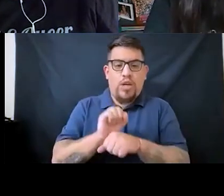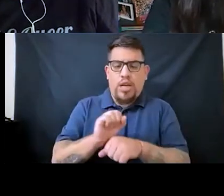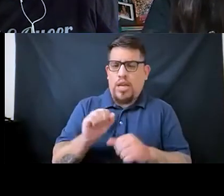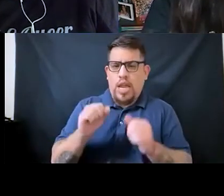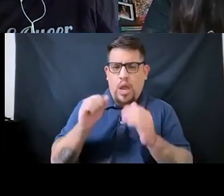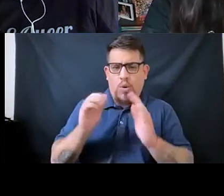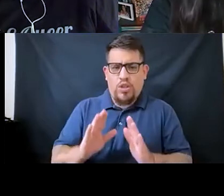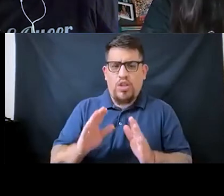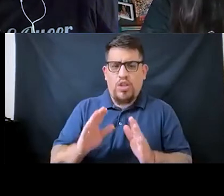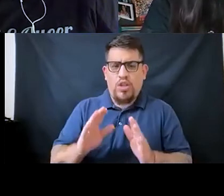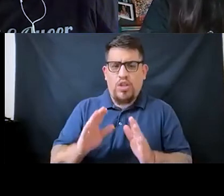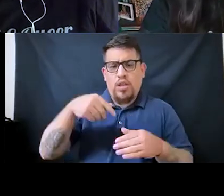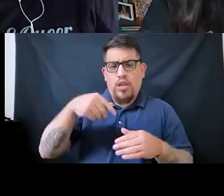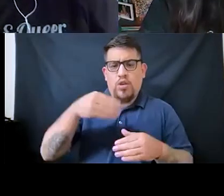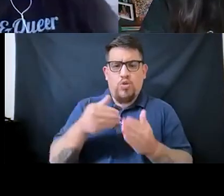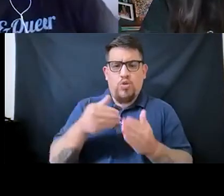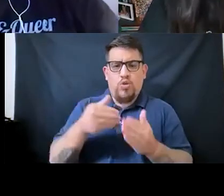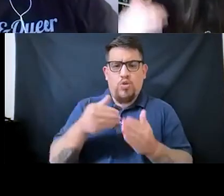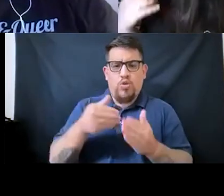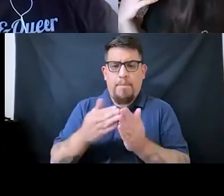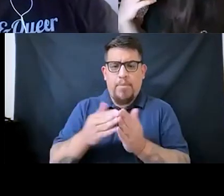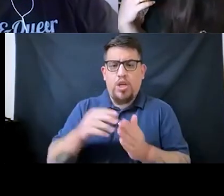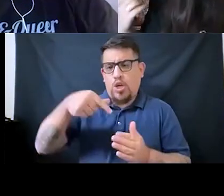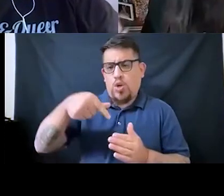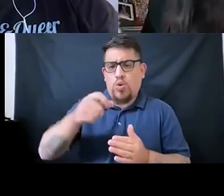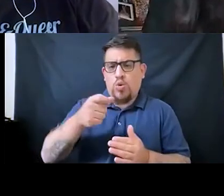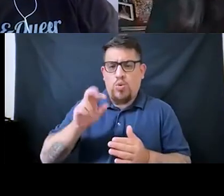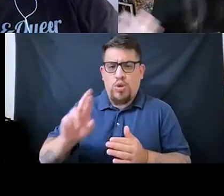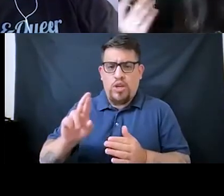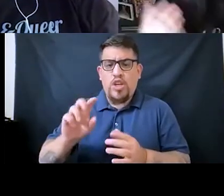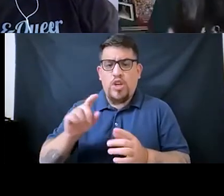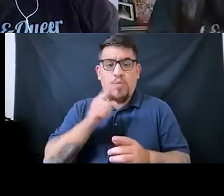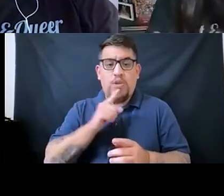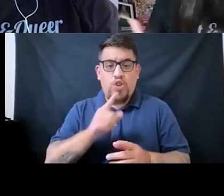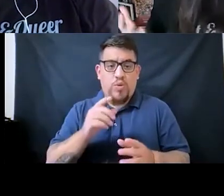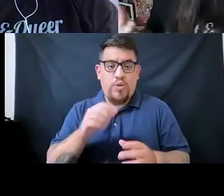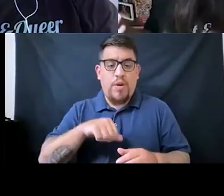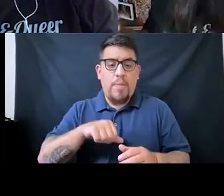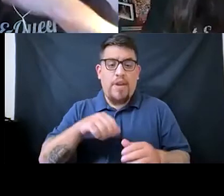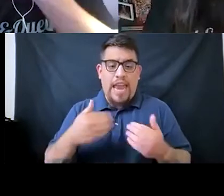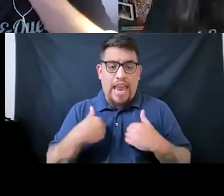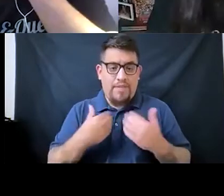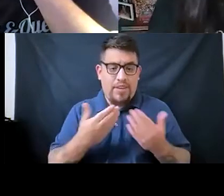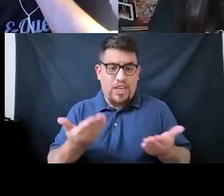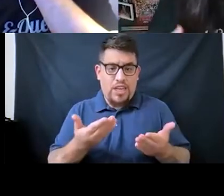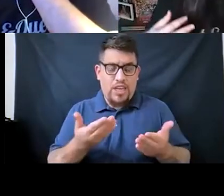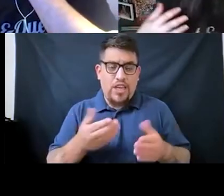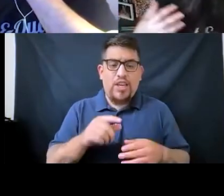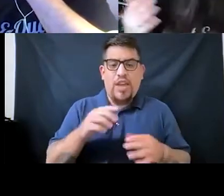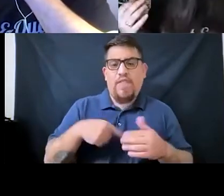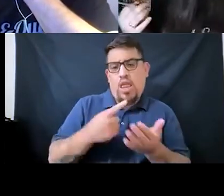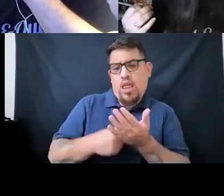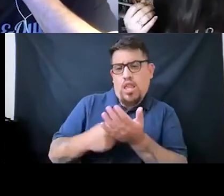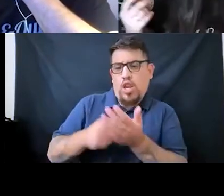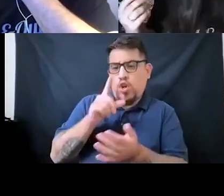you have a queer book coming out for Pride Month? Do you want me to check to make sure that we have it? And we had this great conversation on Twitter and it ended up with